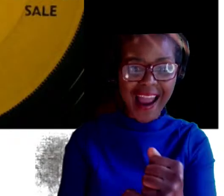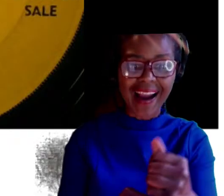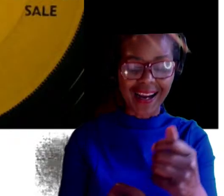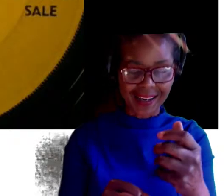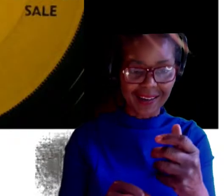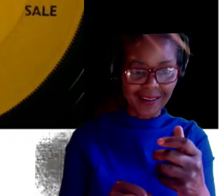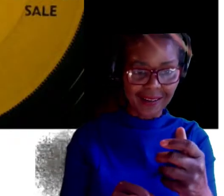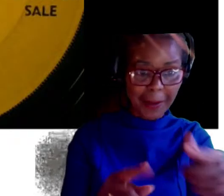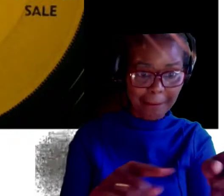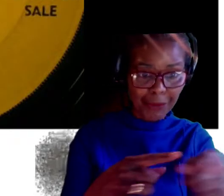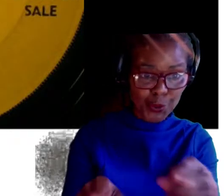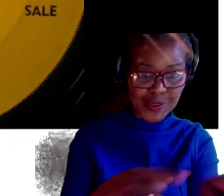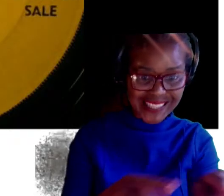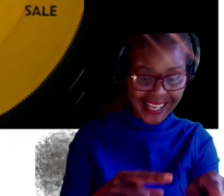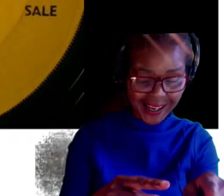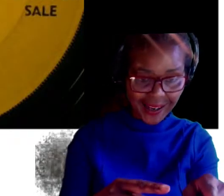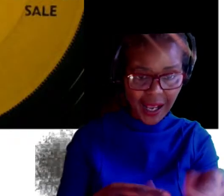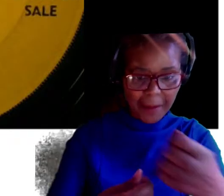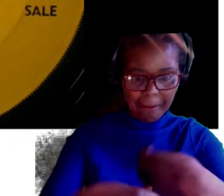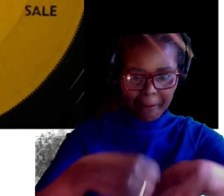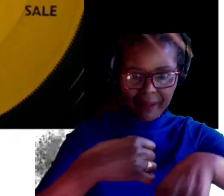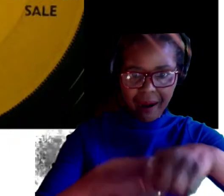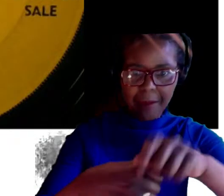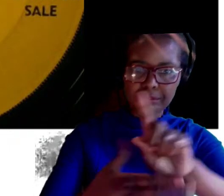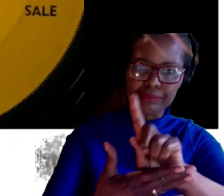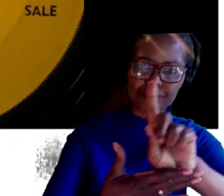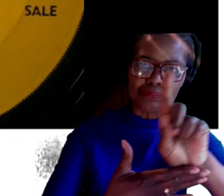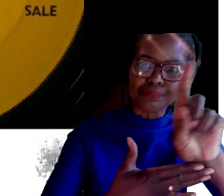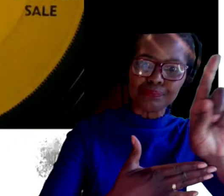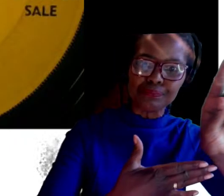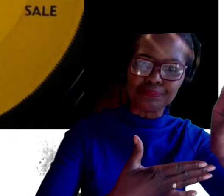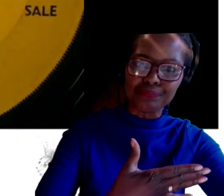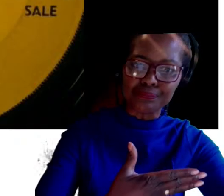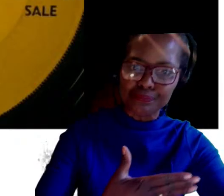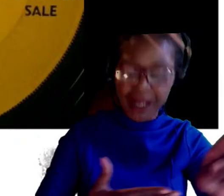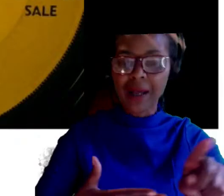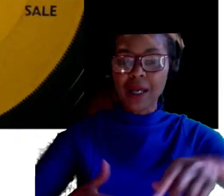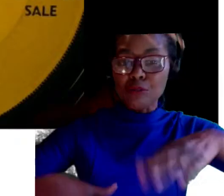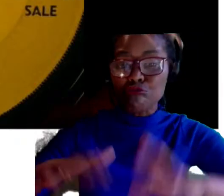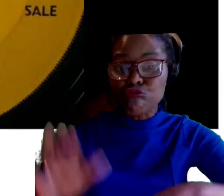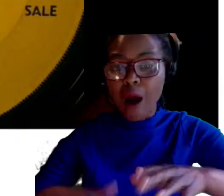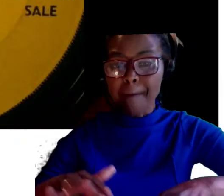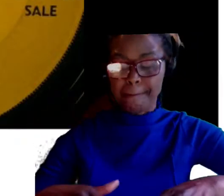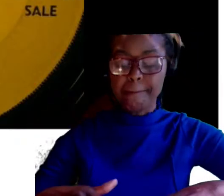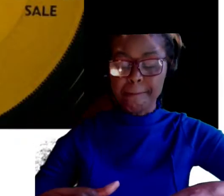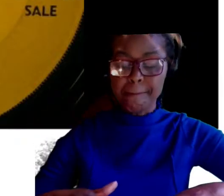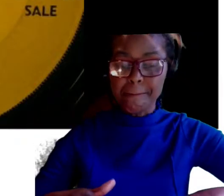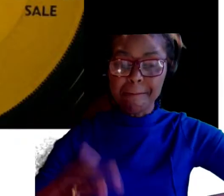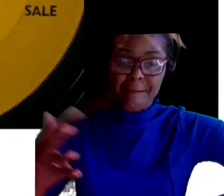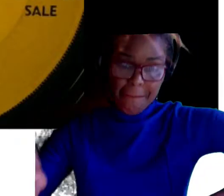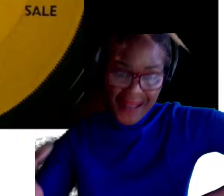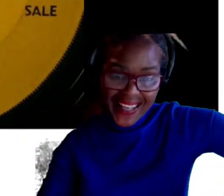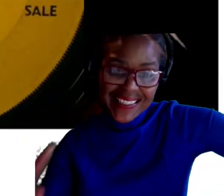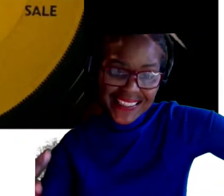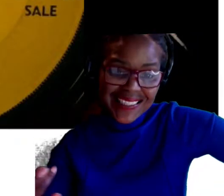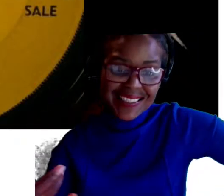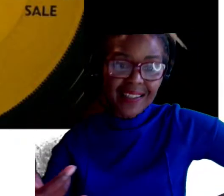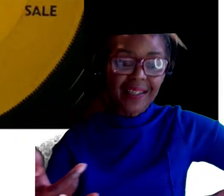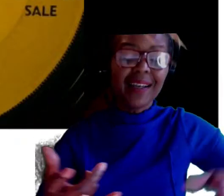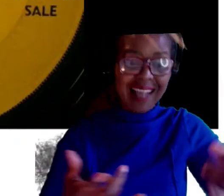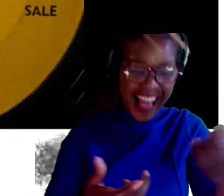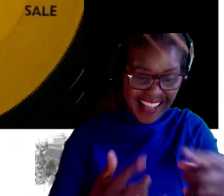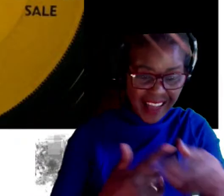music, jungle and drum and bass. So here he is, this is Gregory in the original recording.